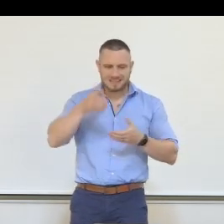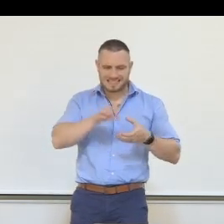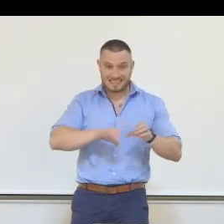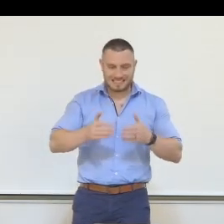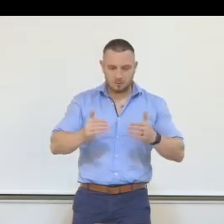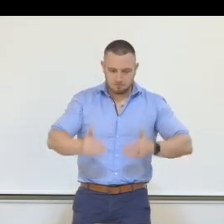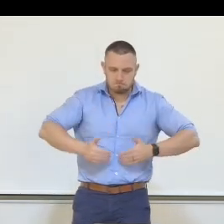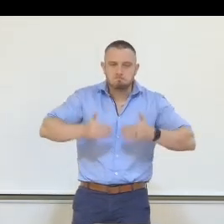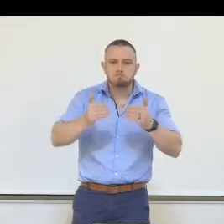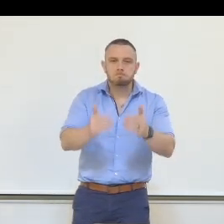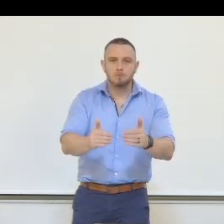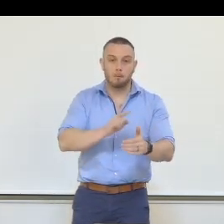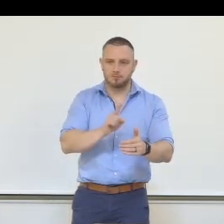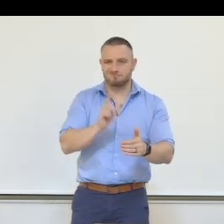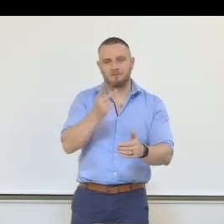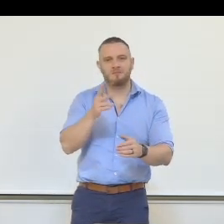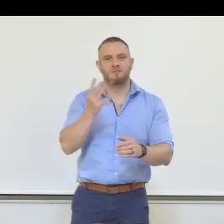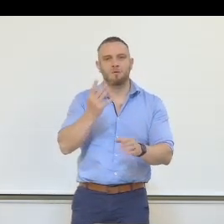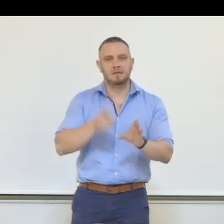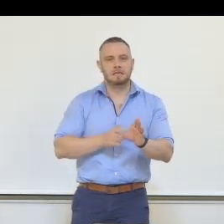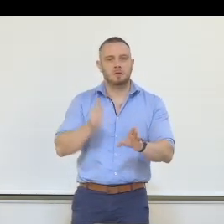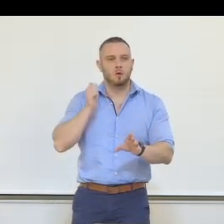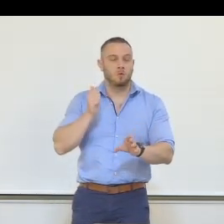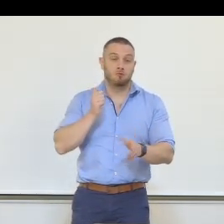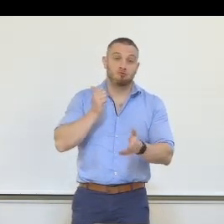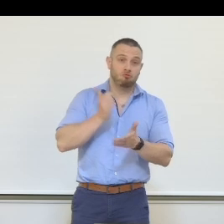further in this aspect, but at the time, blue light was